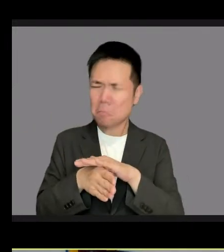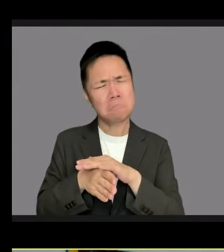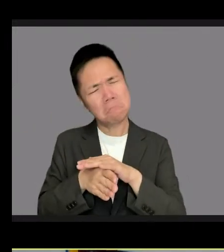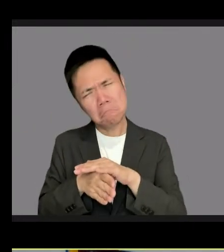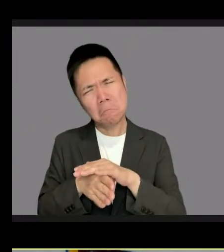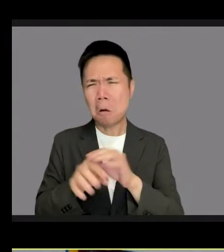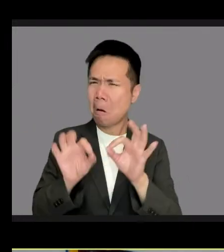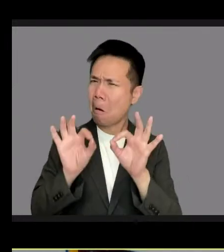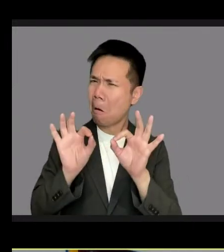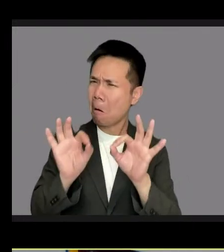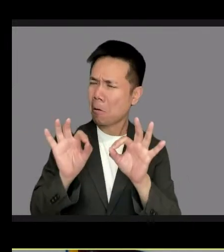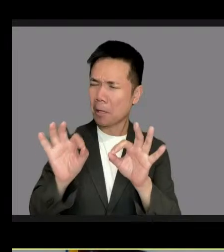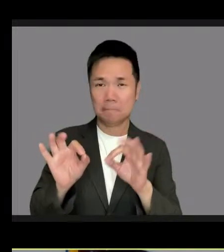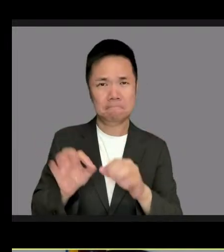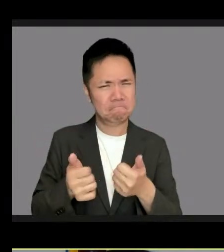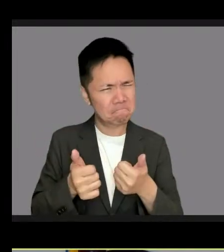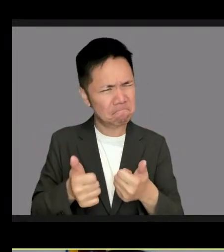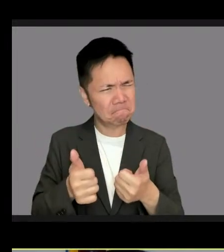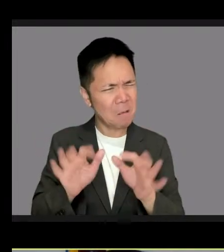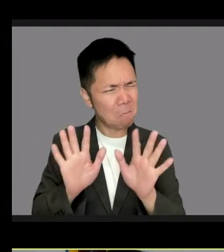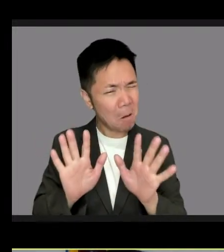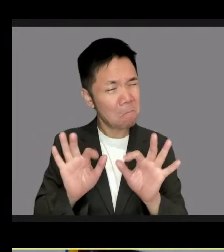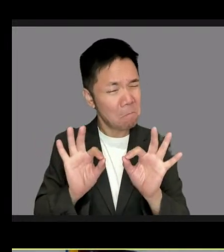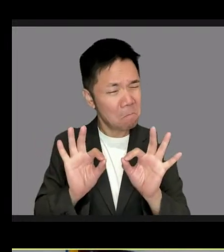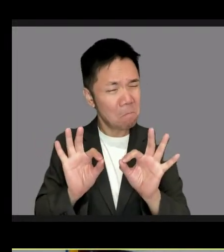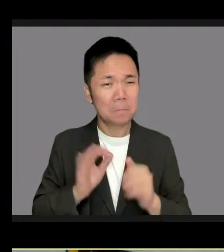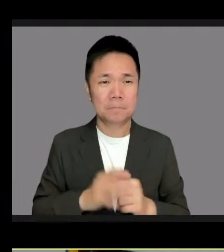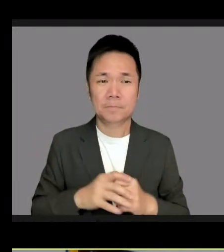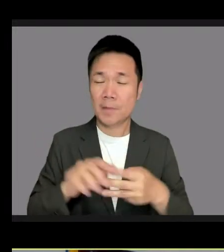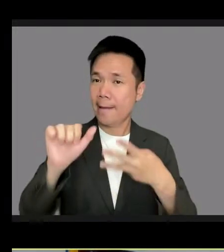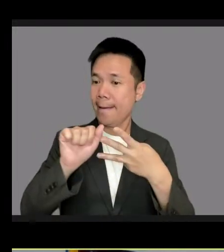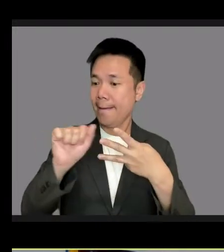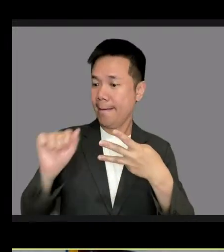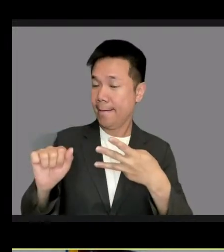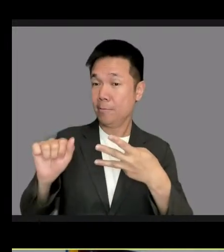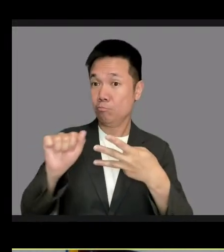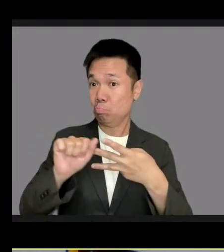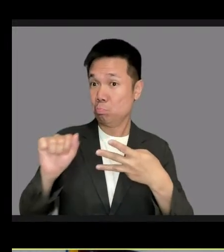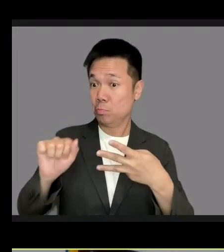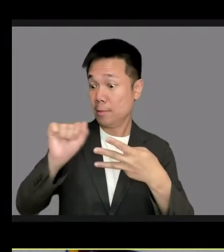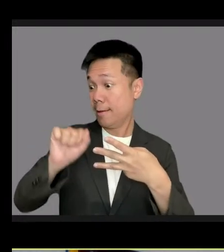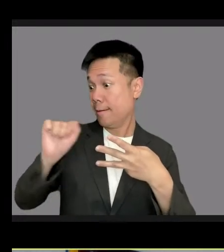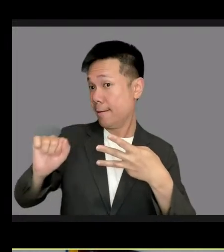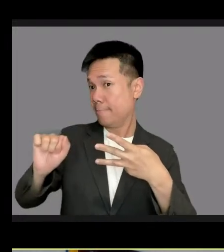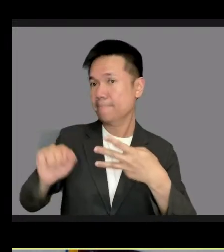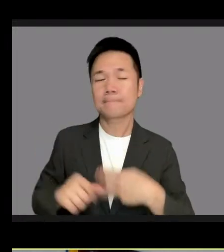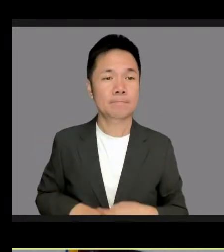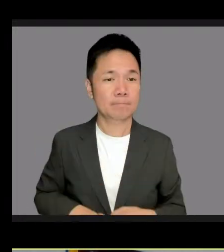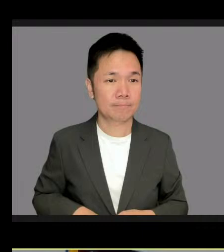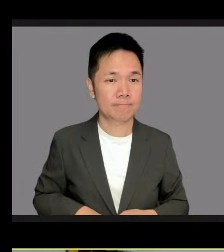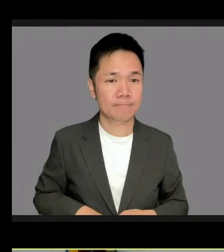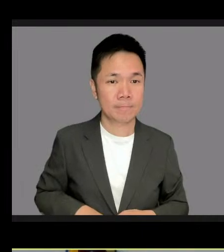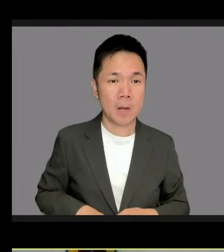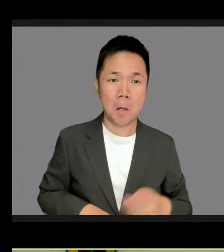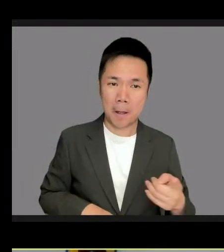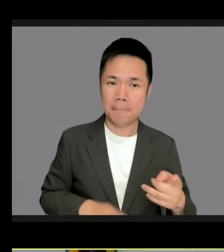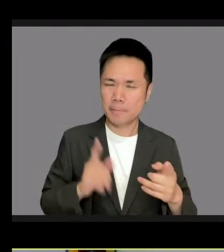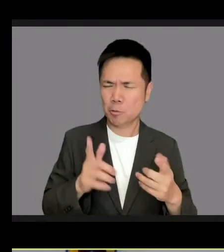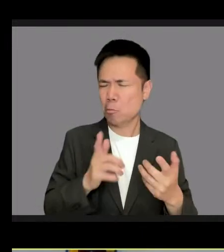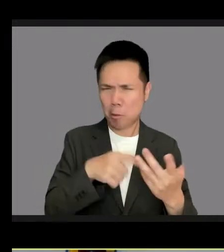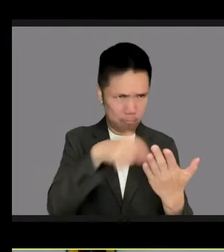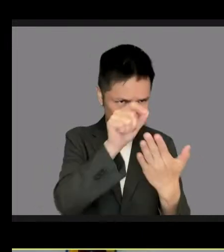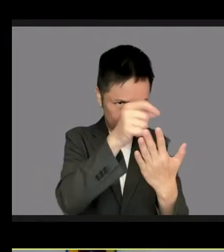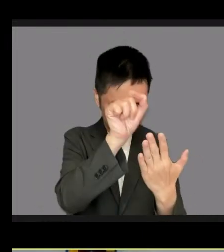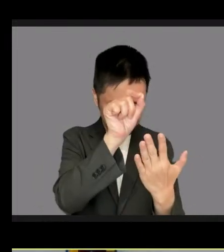being accessible. Level double A obviously is something which is the requirement. So if it